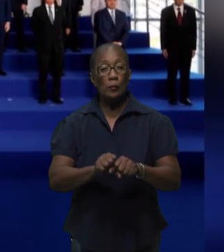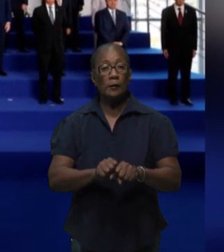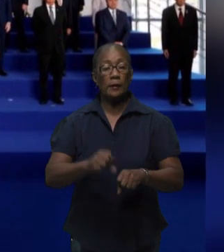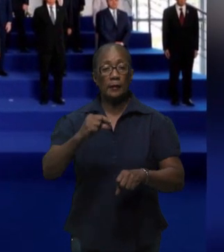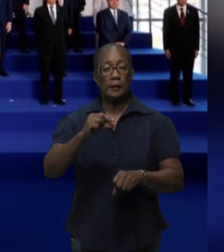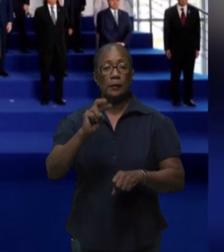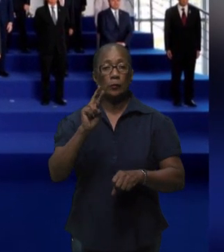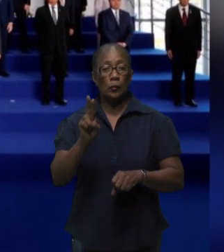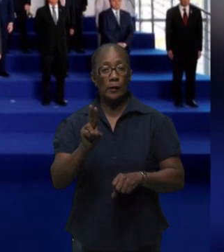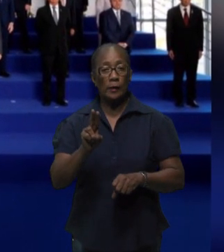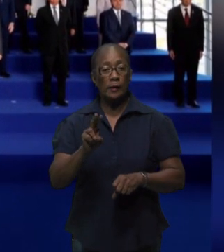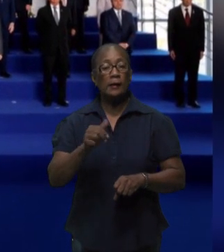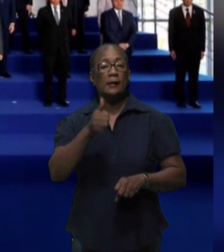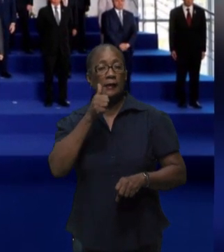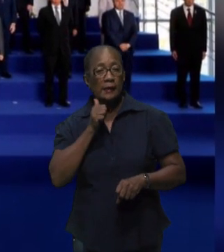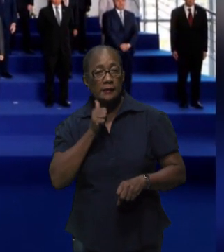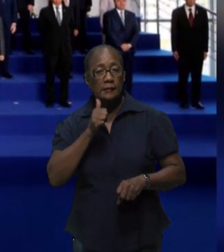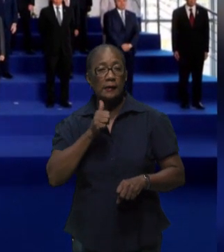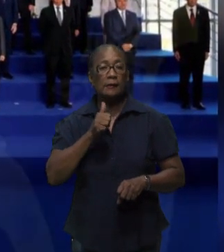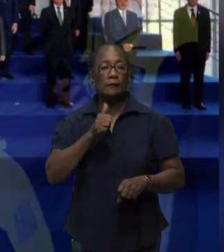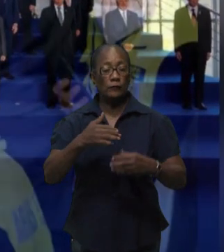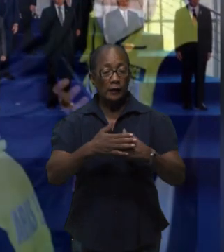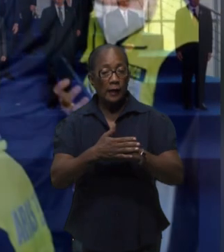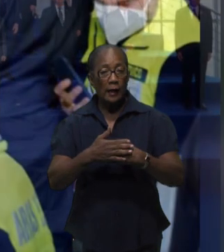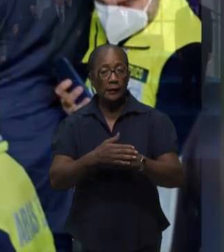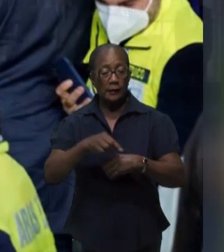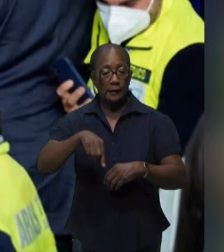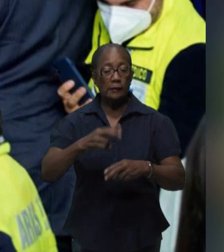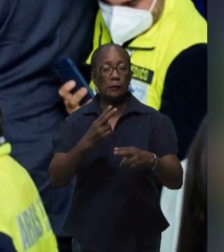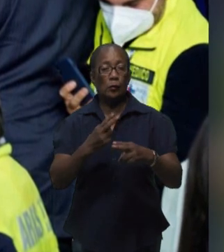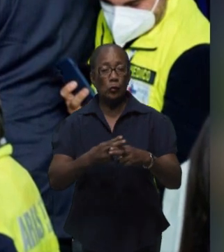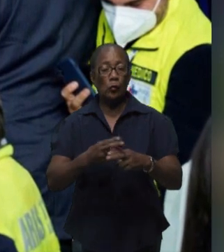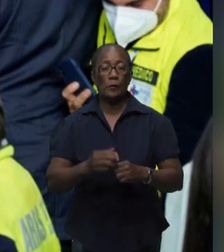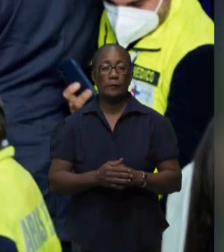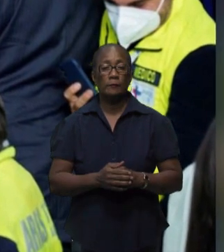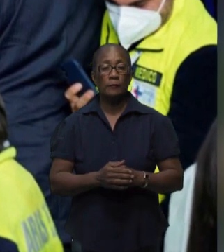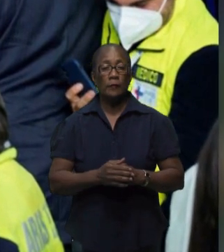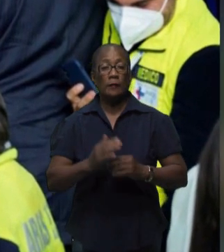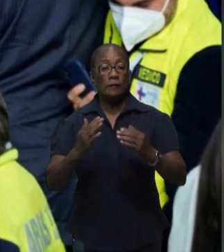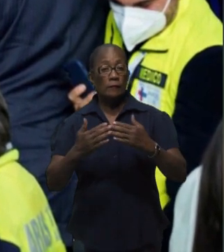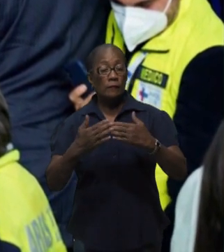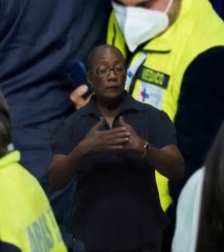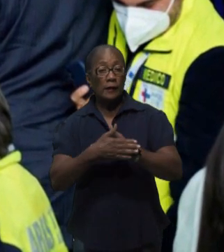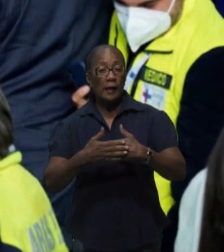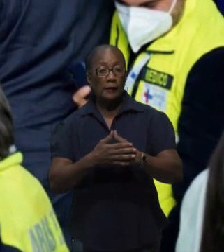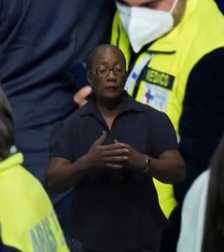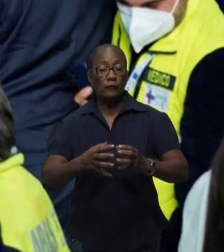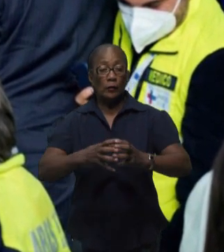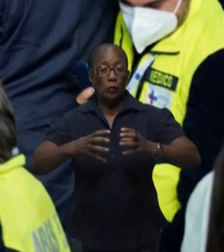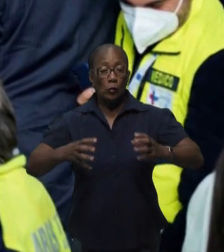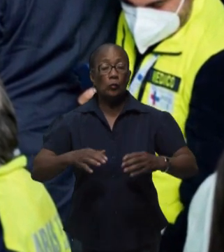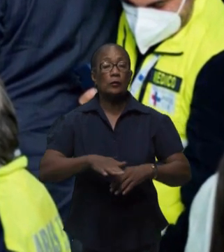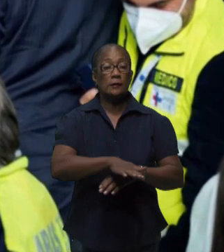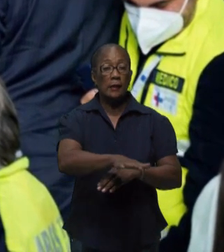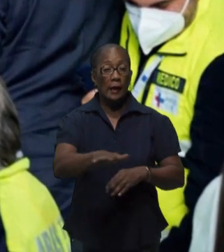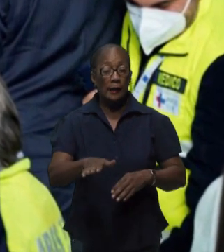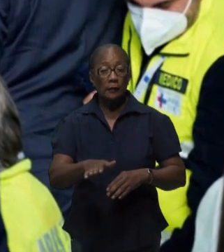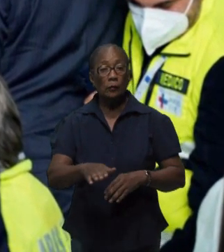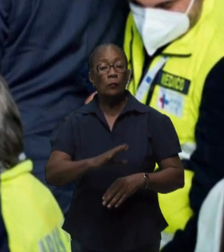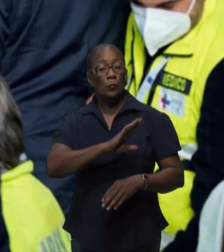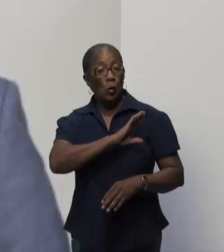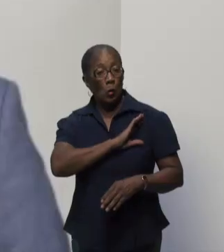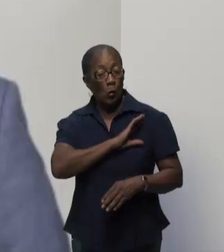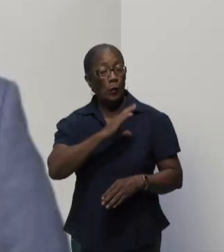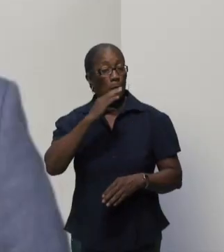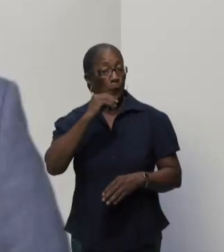summit that was held on Saturday and Sunday in Rome. At the meeting of the largest industrialized countries, there were discussions